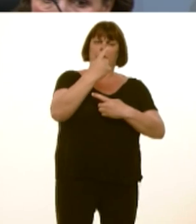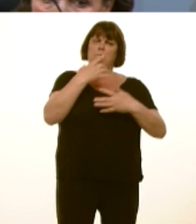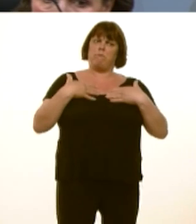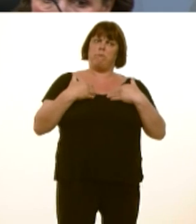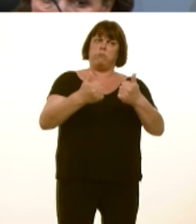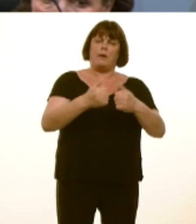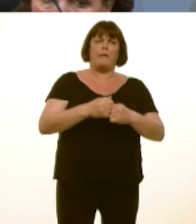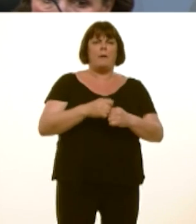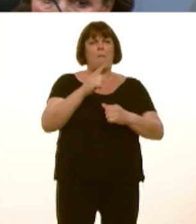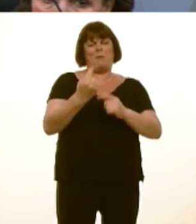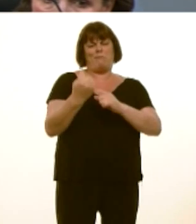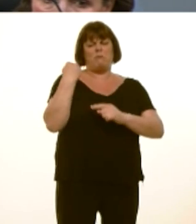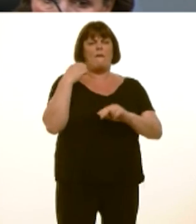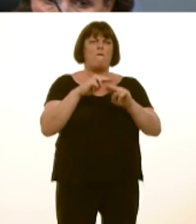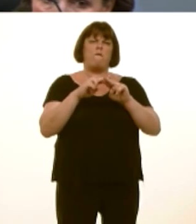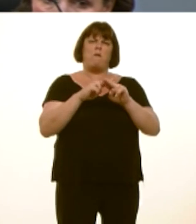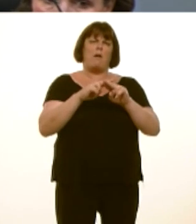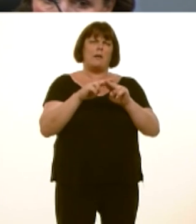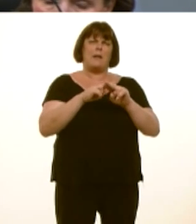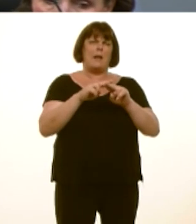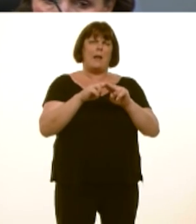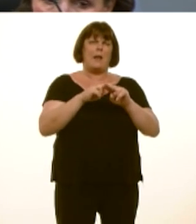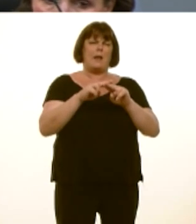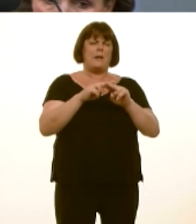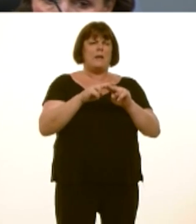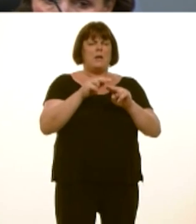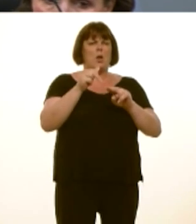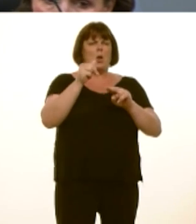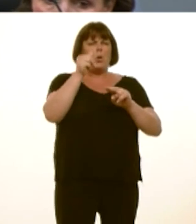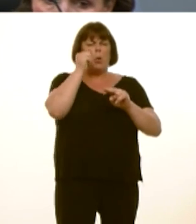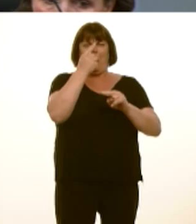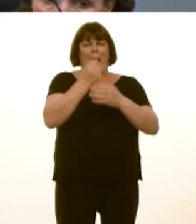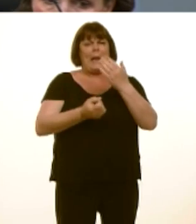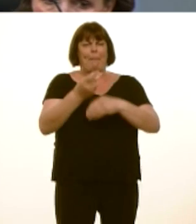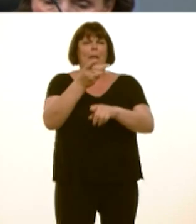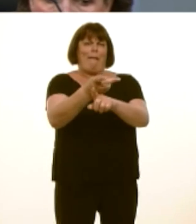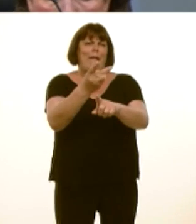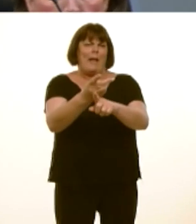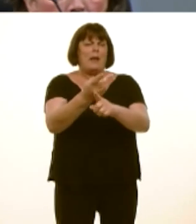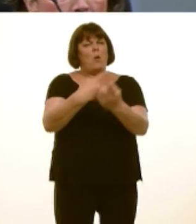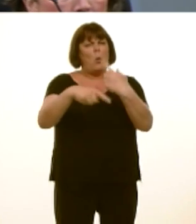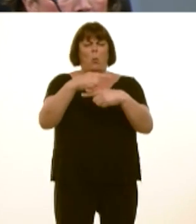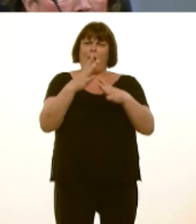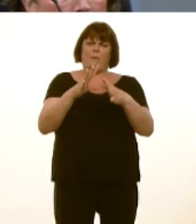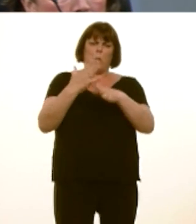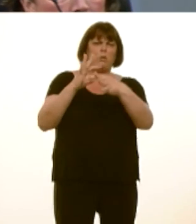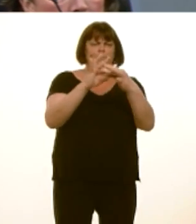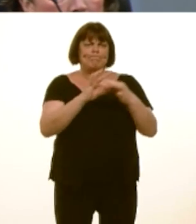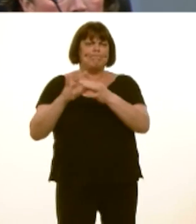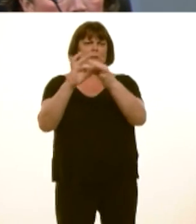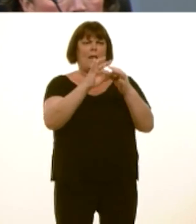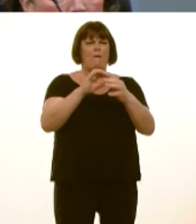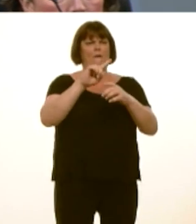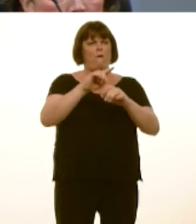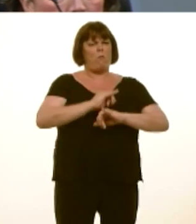Friday, regrettably, will not be the last incident of its kind unless we unite and face down such terrible terror events wherever